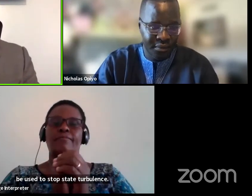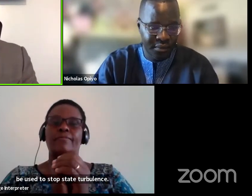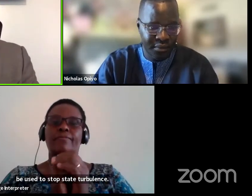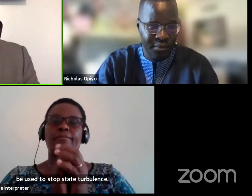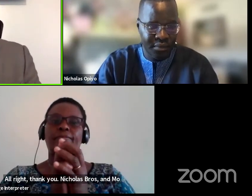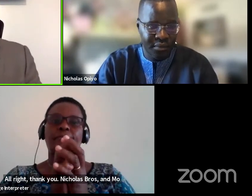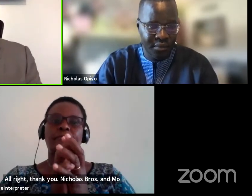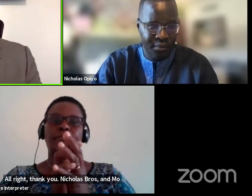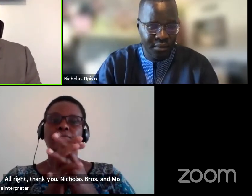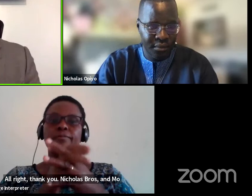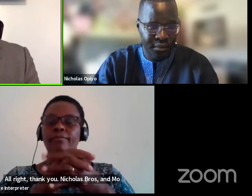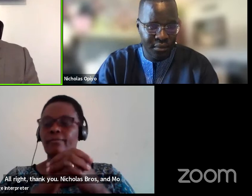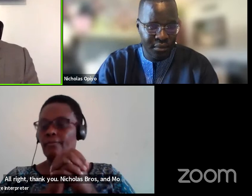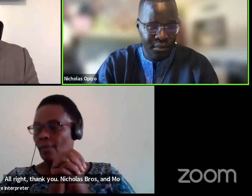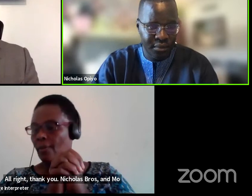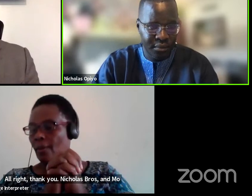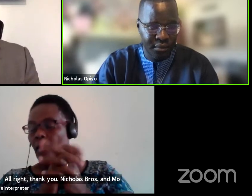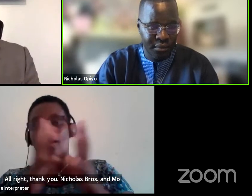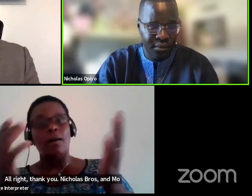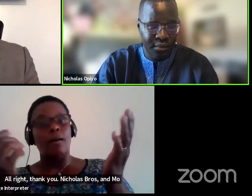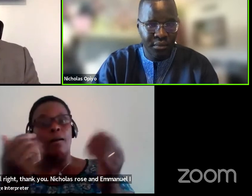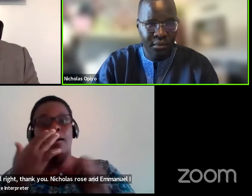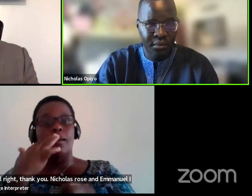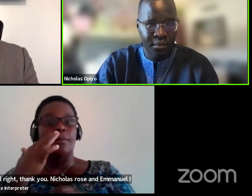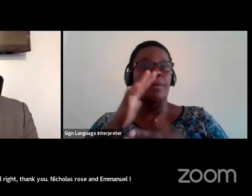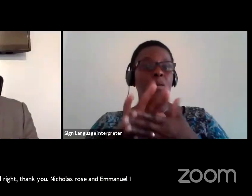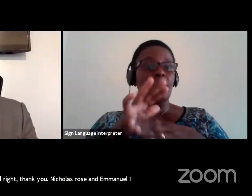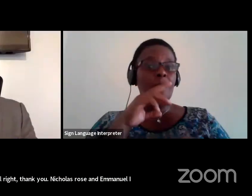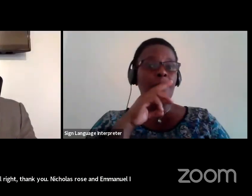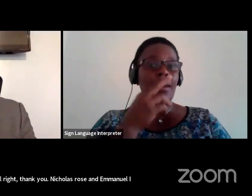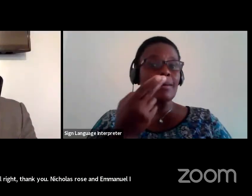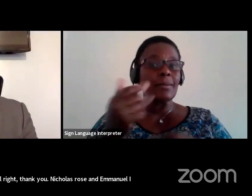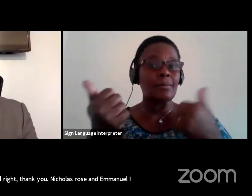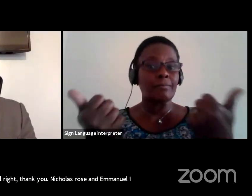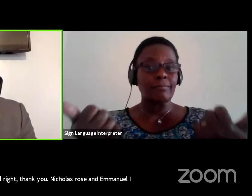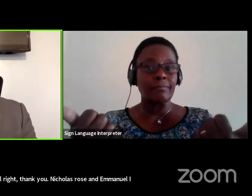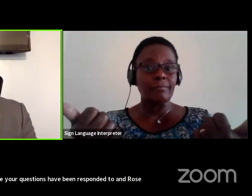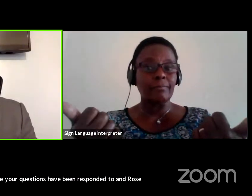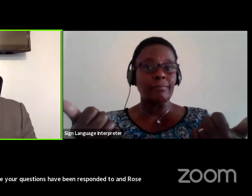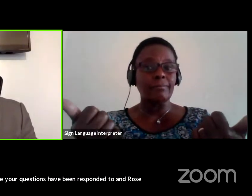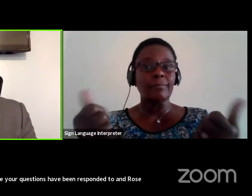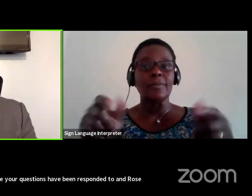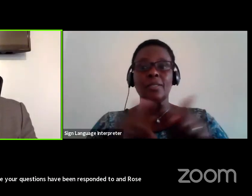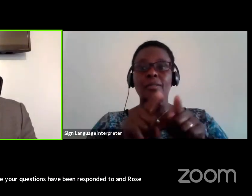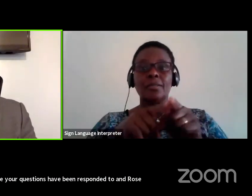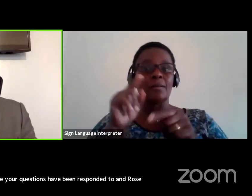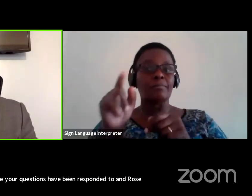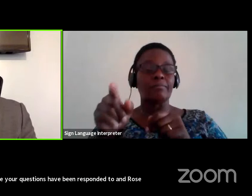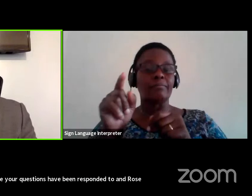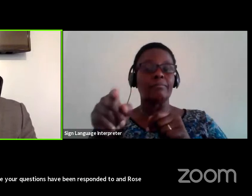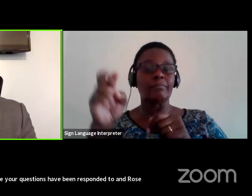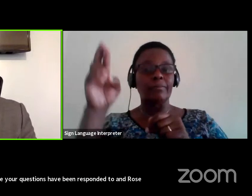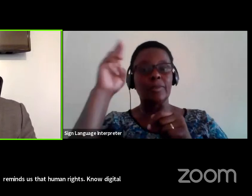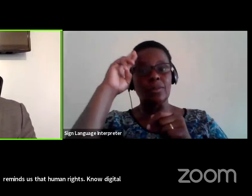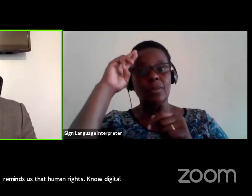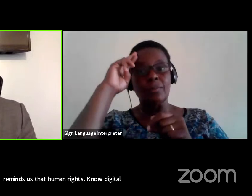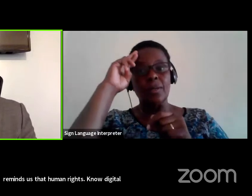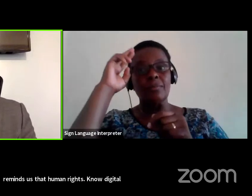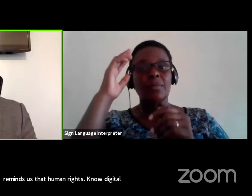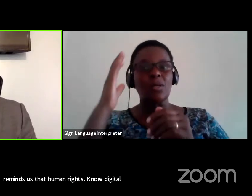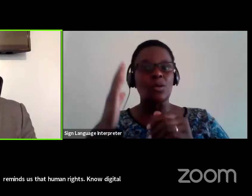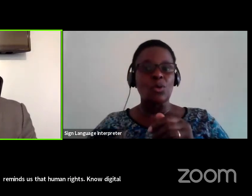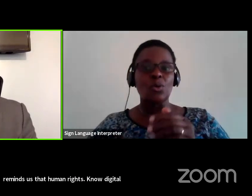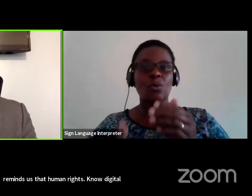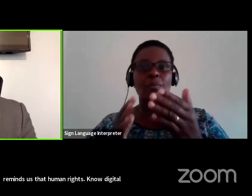and Emmanuel, I believe your questions have been responded to. And Rose reminds us that human rights, digital rights are